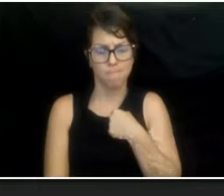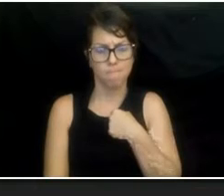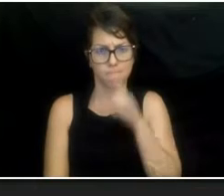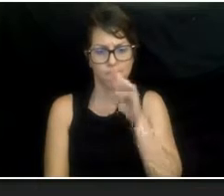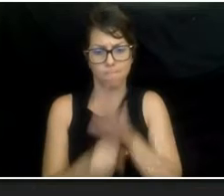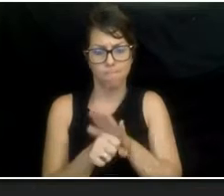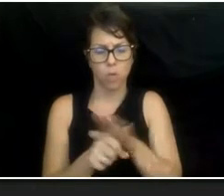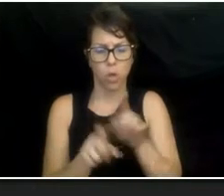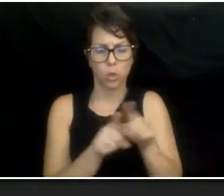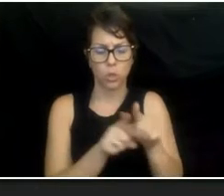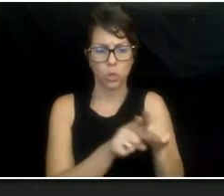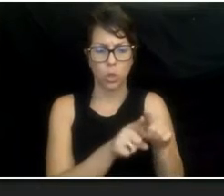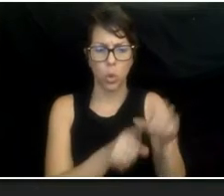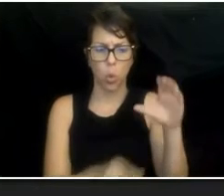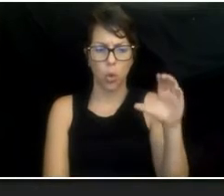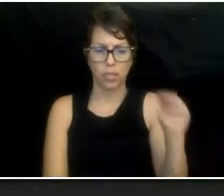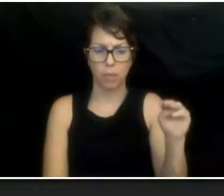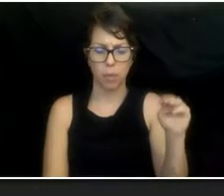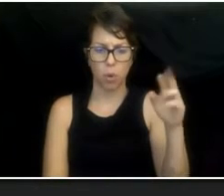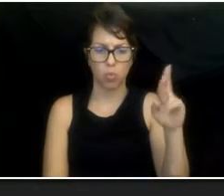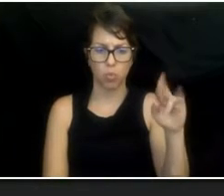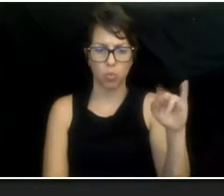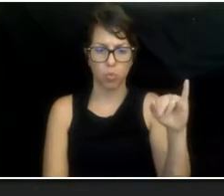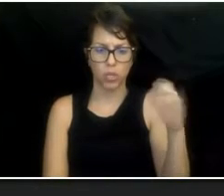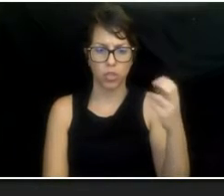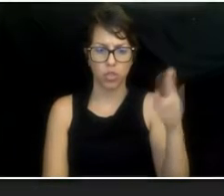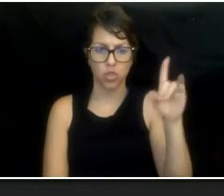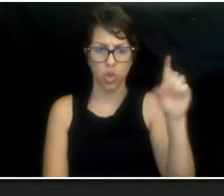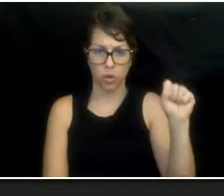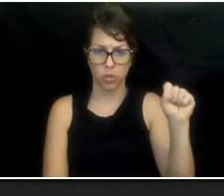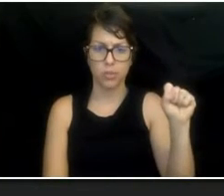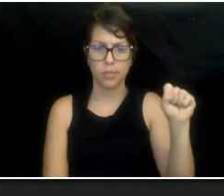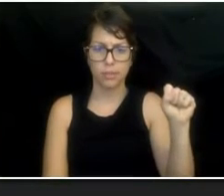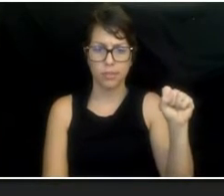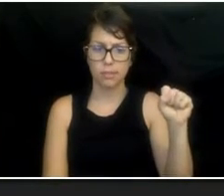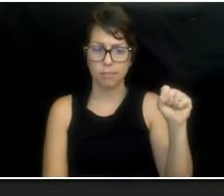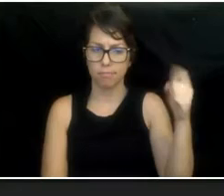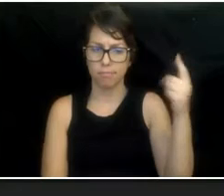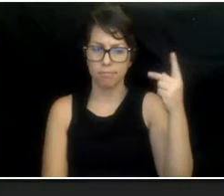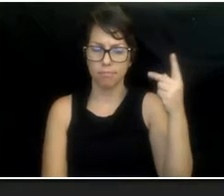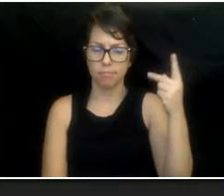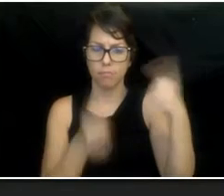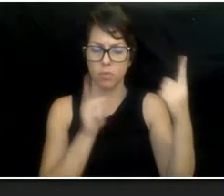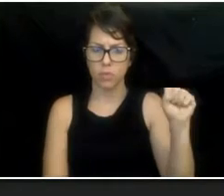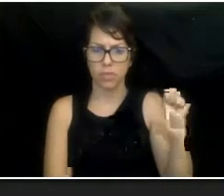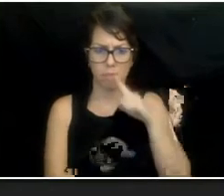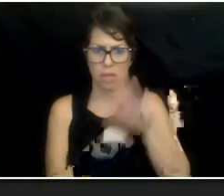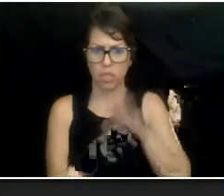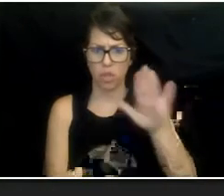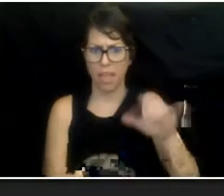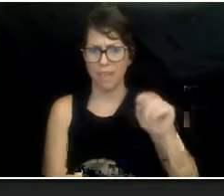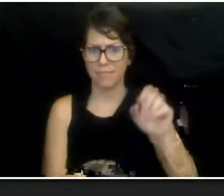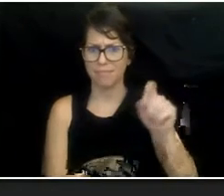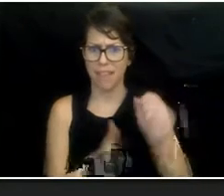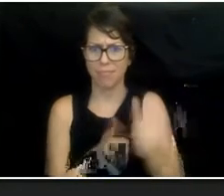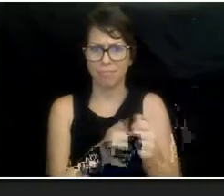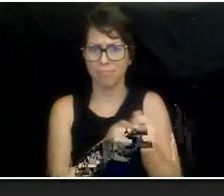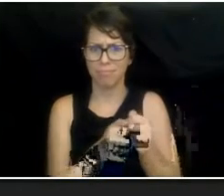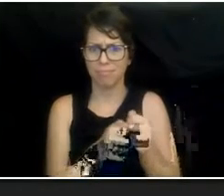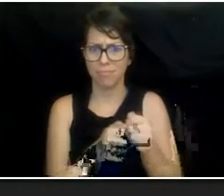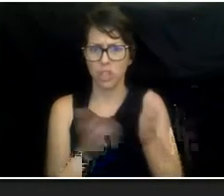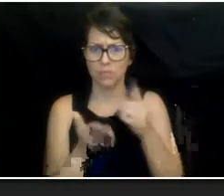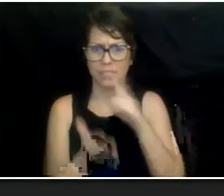month it's coming online and it's constantly been about to come um and this legislation was passed in our our last